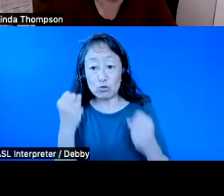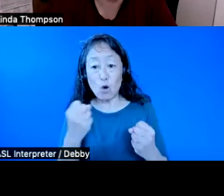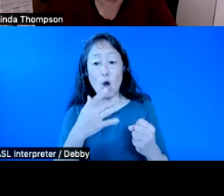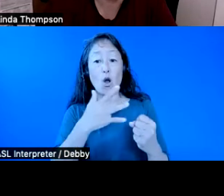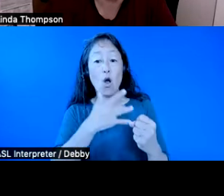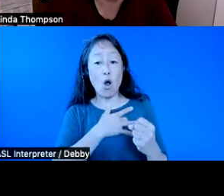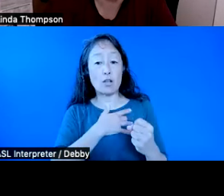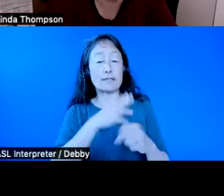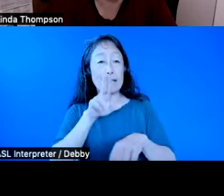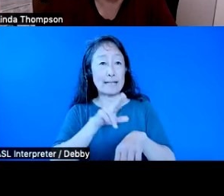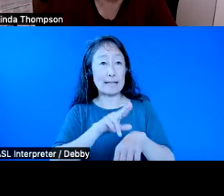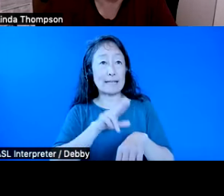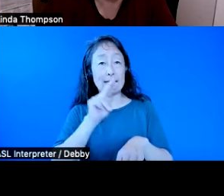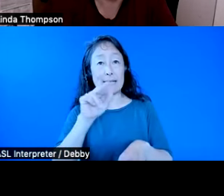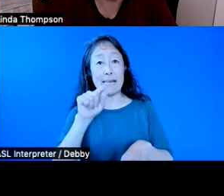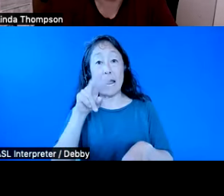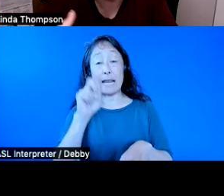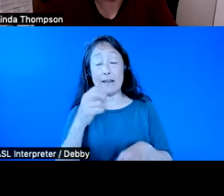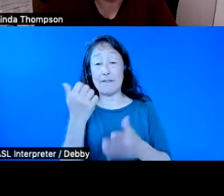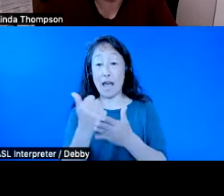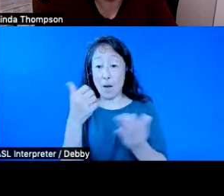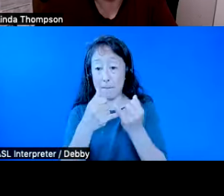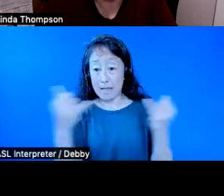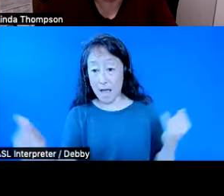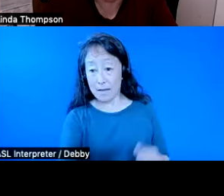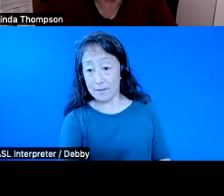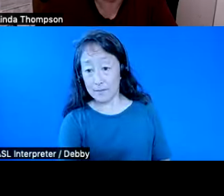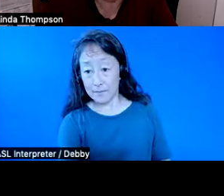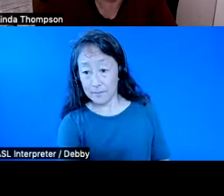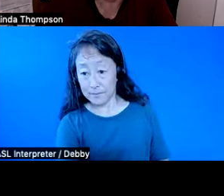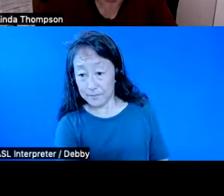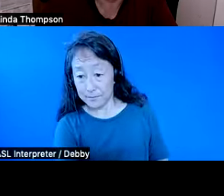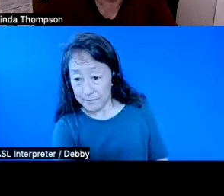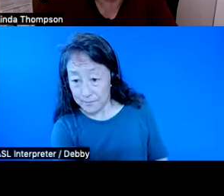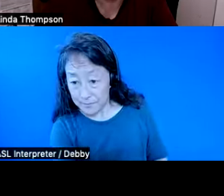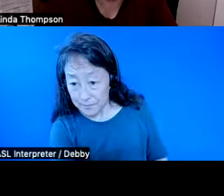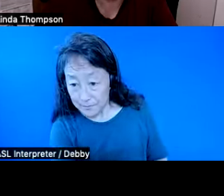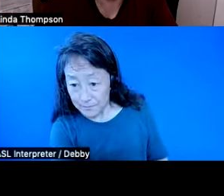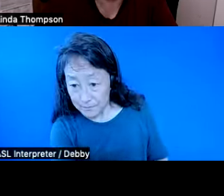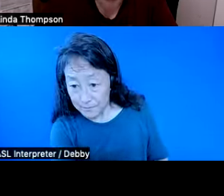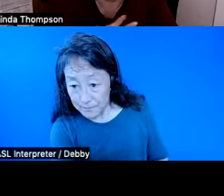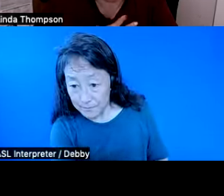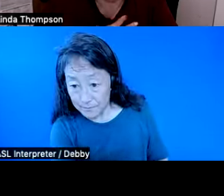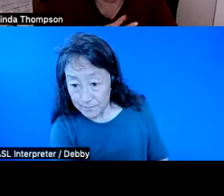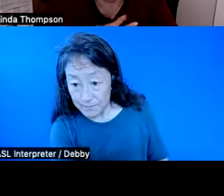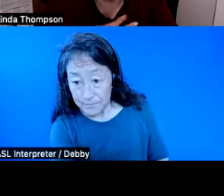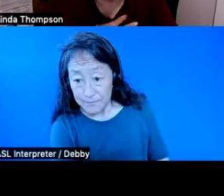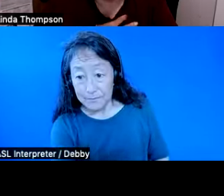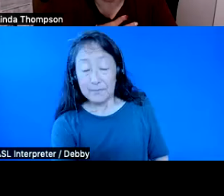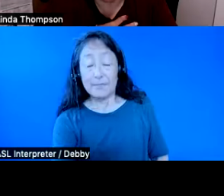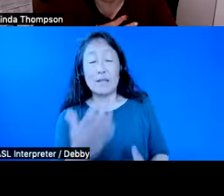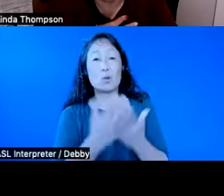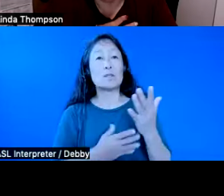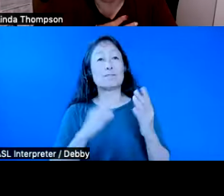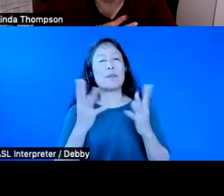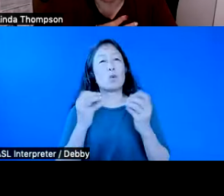excellent resources. So some of the role clarification for us today: the role of an advocate is to